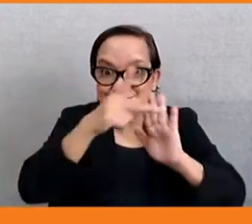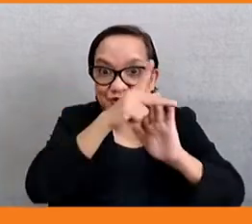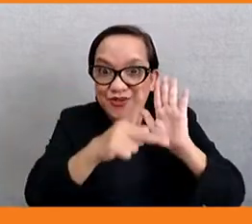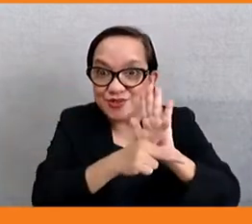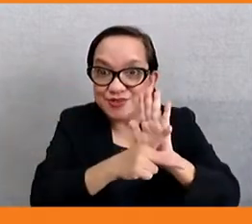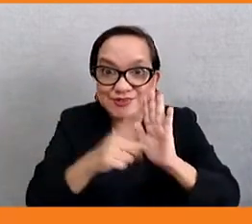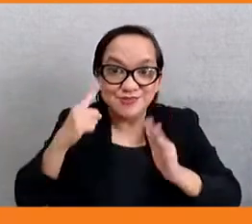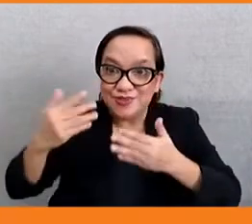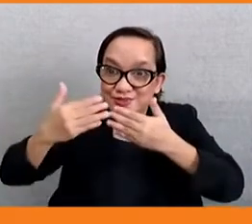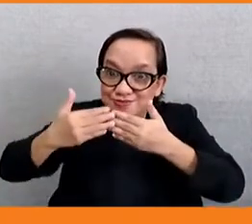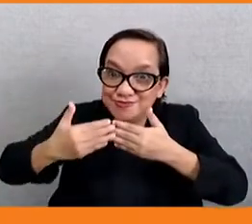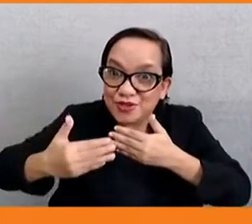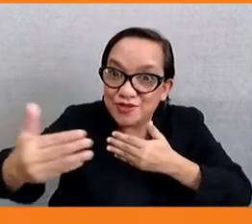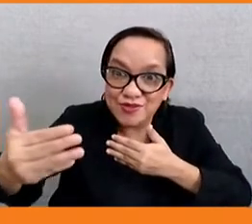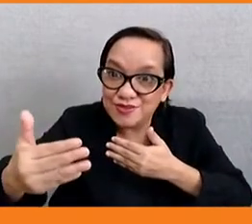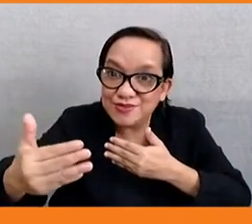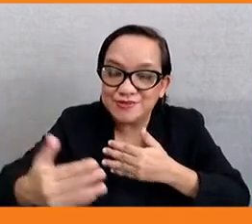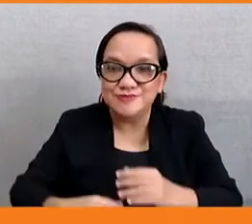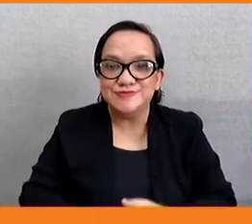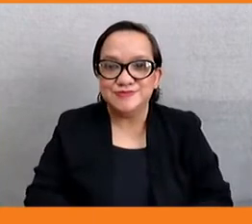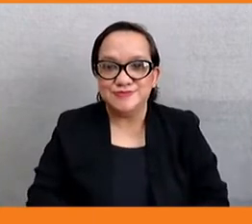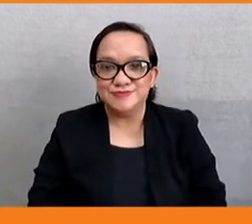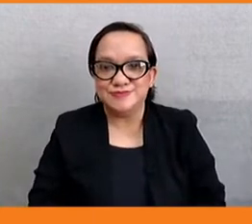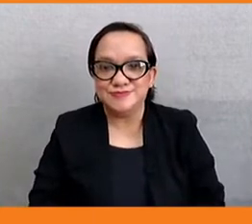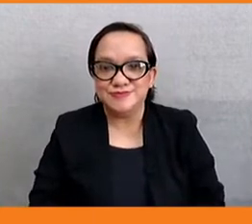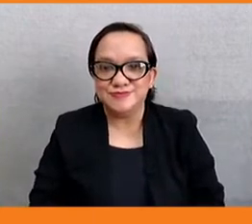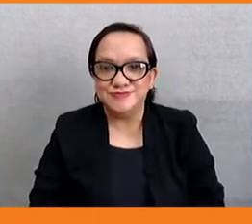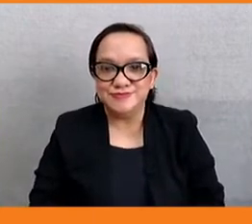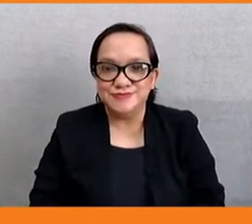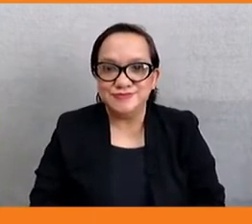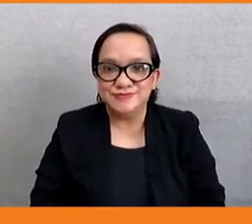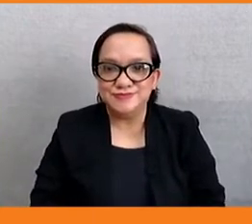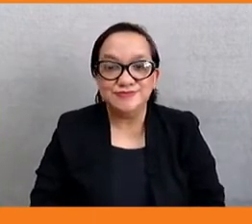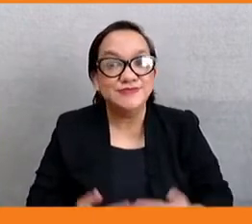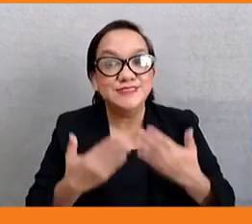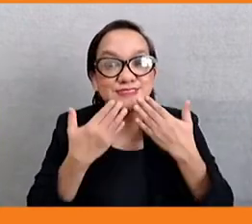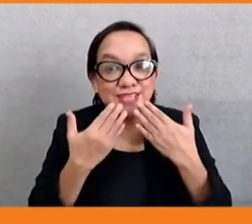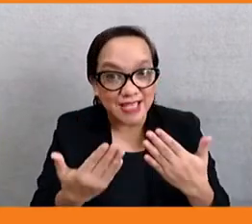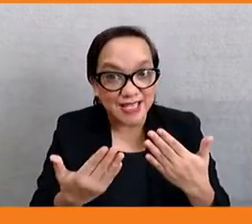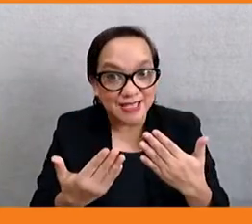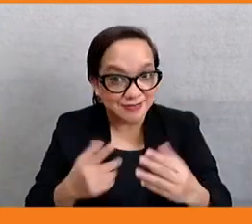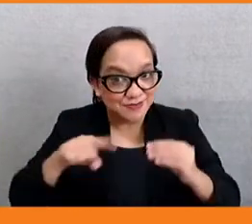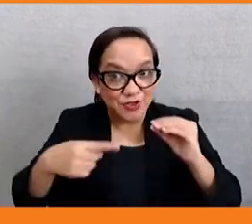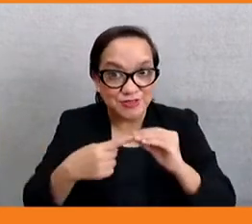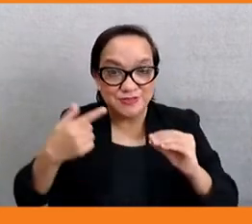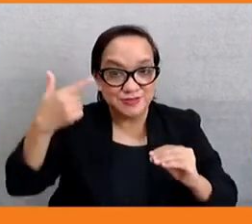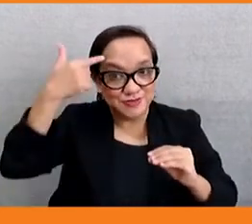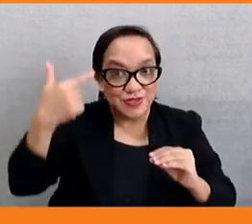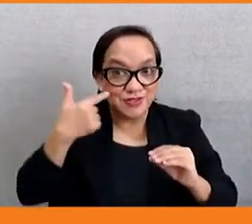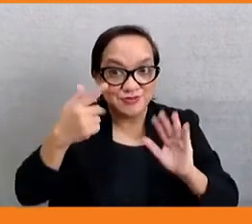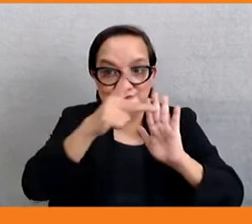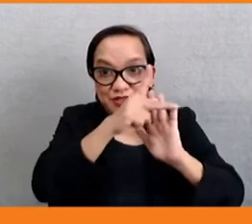Okay. Thank you, Chad. And this is a question about gender policy. The current leading strategic document